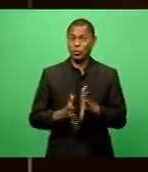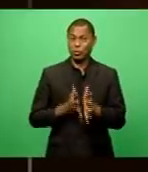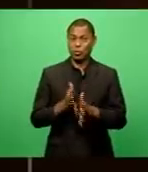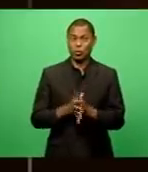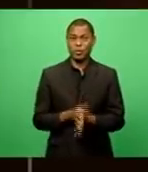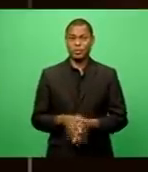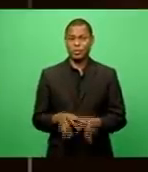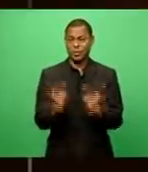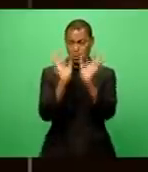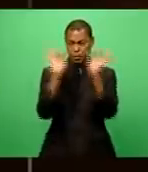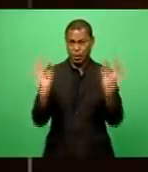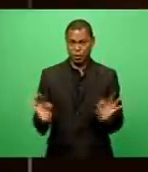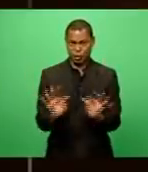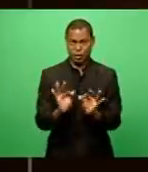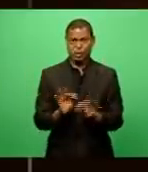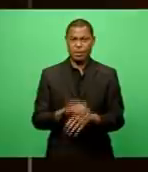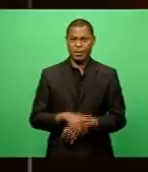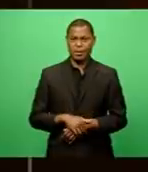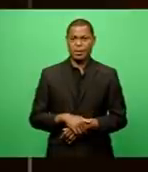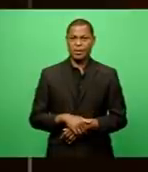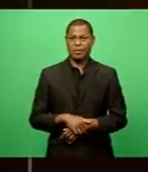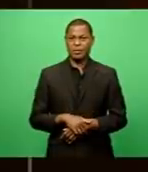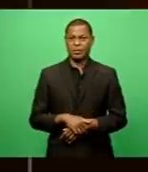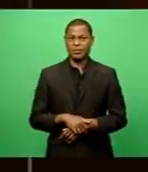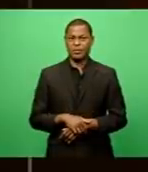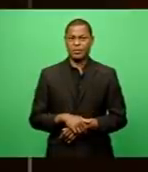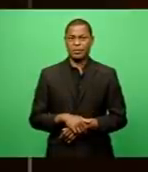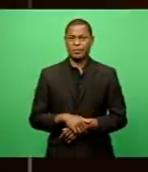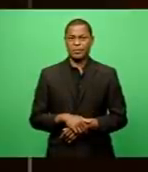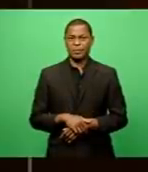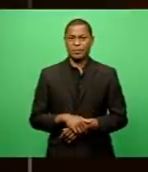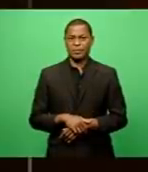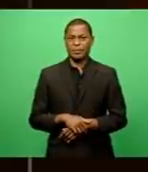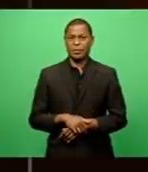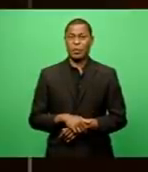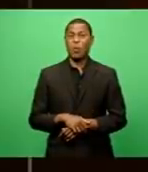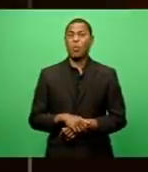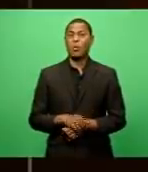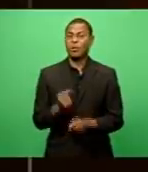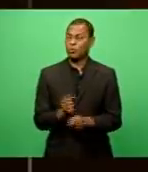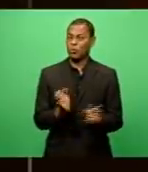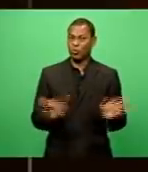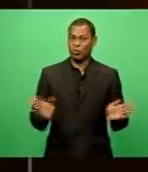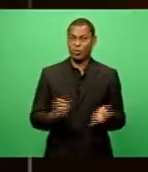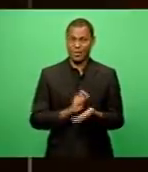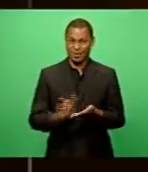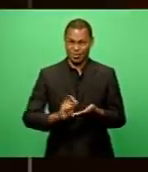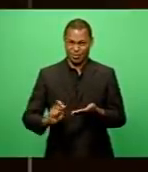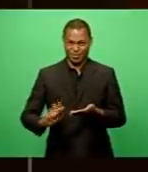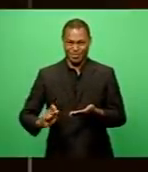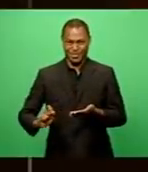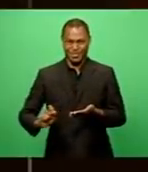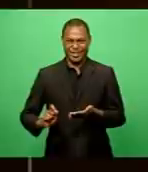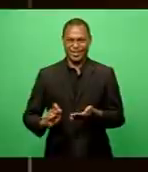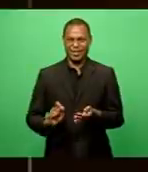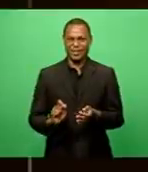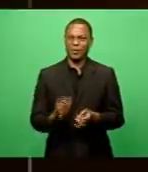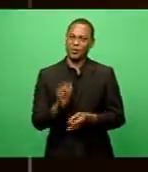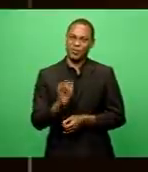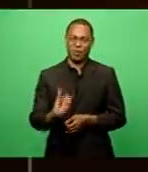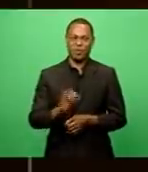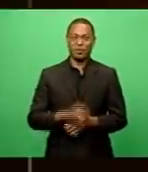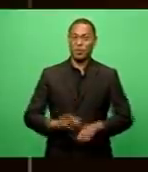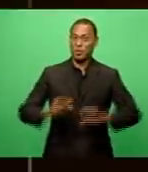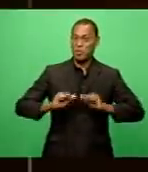of the former General Secretary of the Fiji Taxi Association, whereas we should have had a picture of Mr. Ruben Singh, the